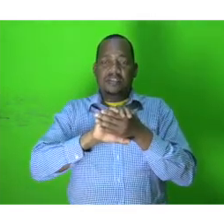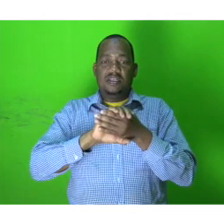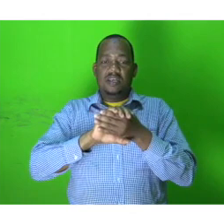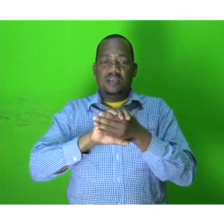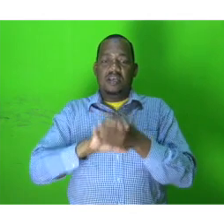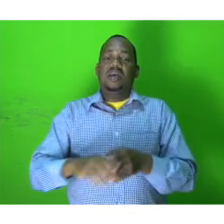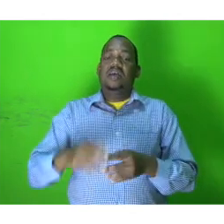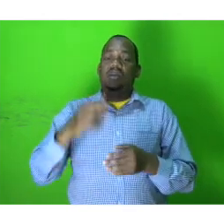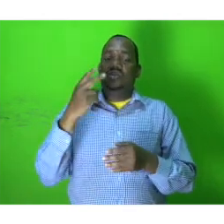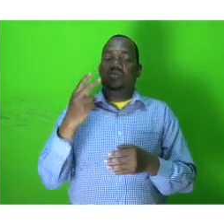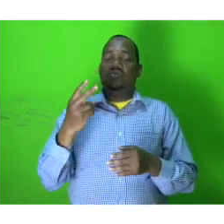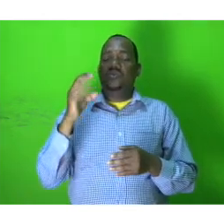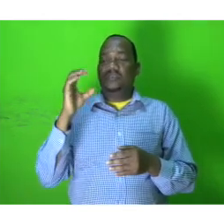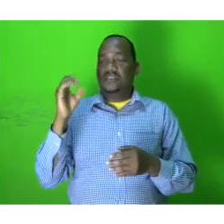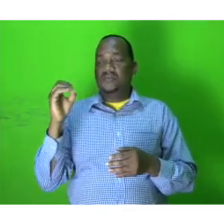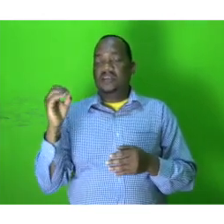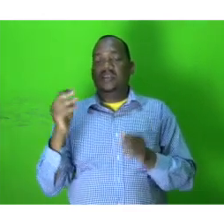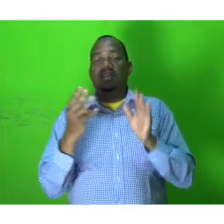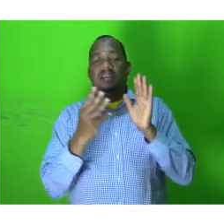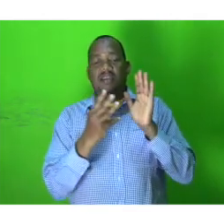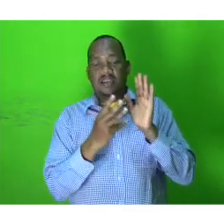8th April 2009, bank charge,